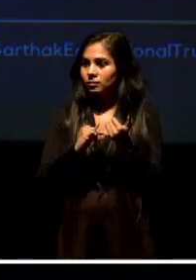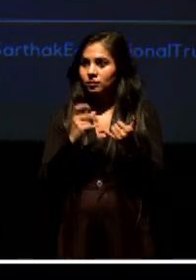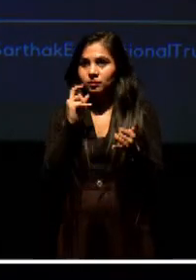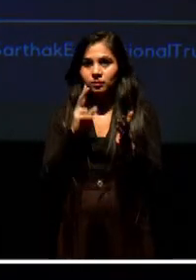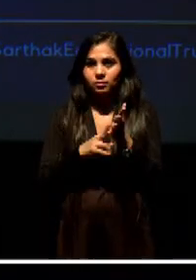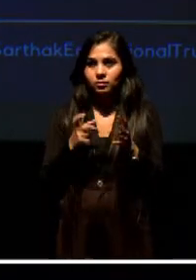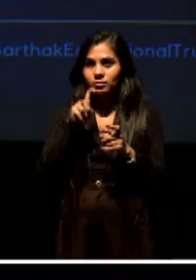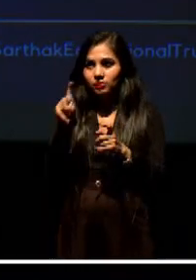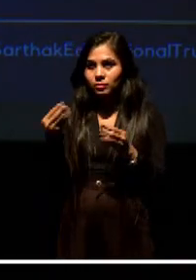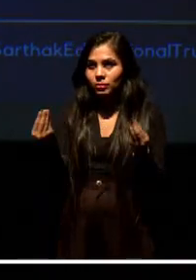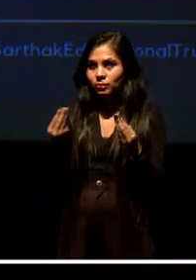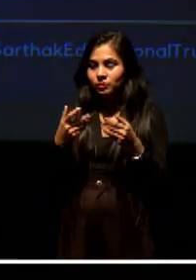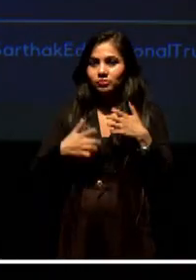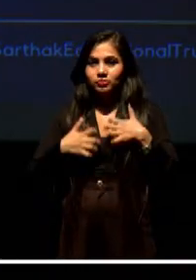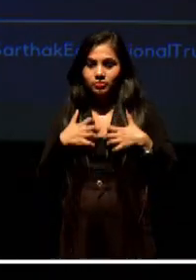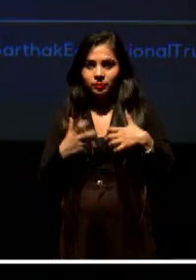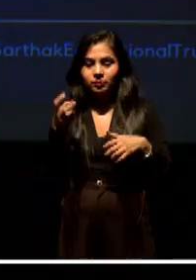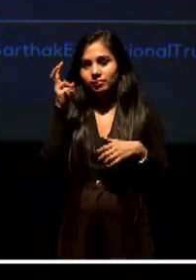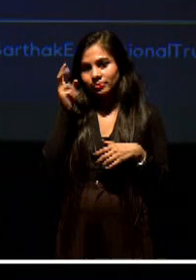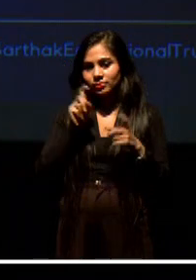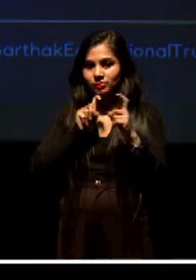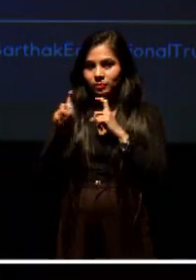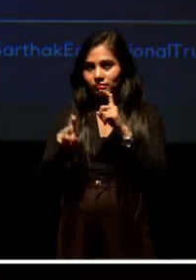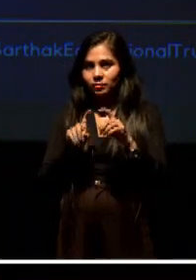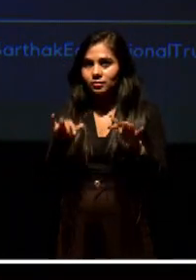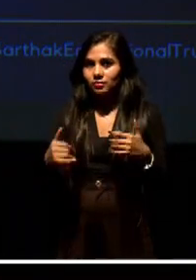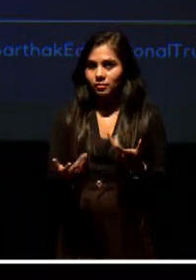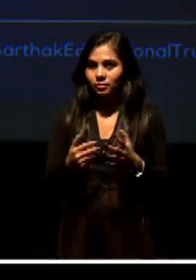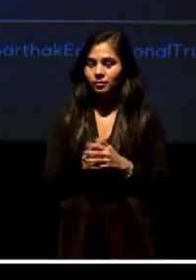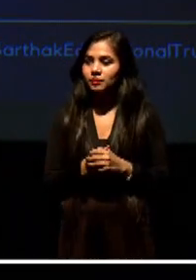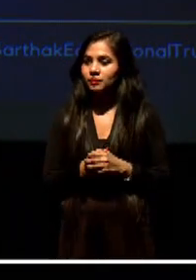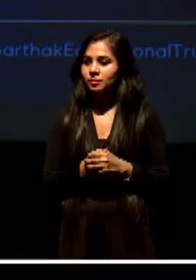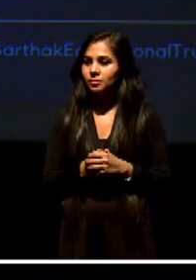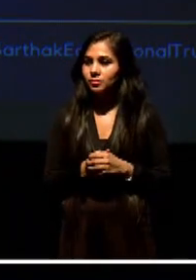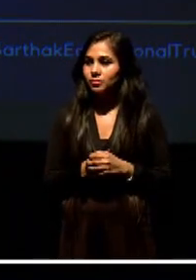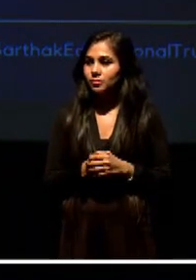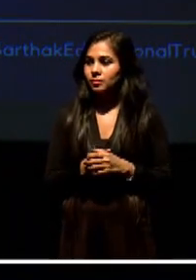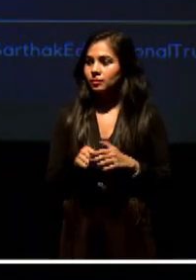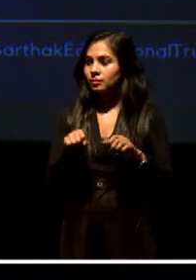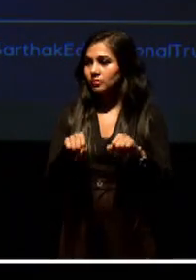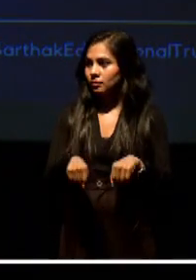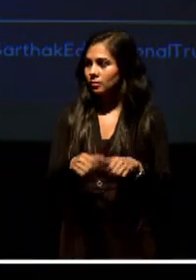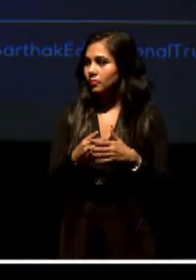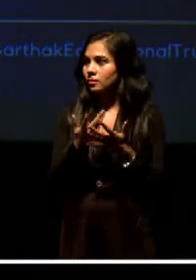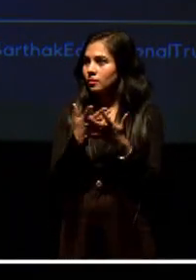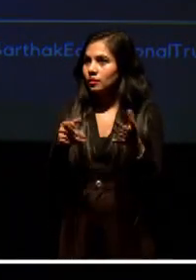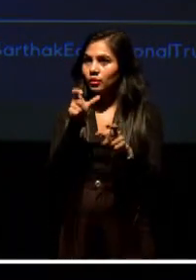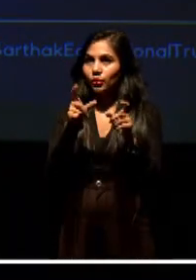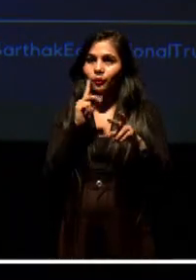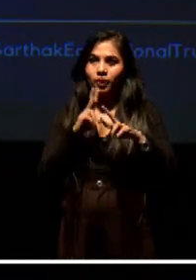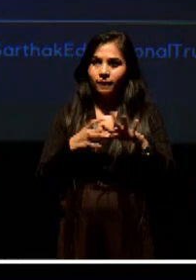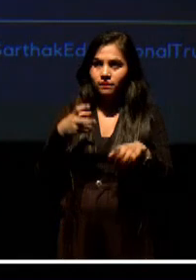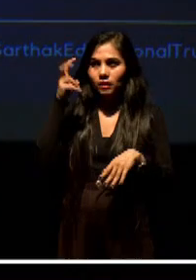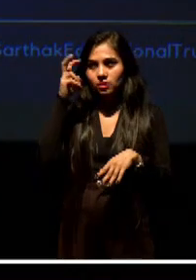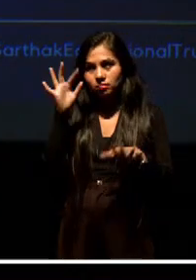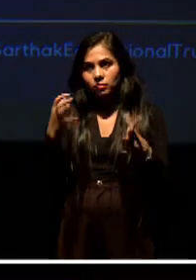asking a few interesting questions first. How about that? And of course, anybody who has any questions